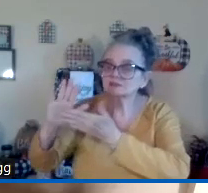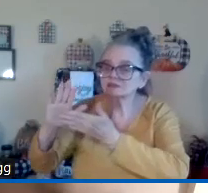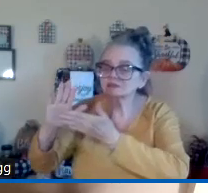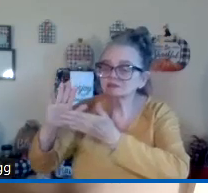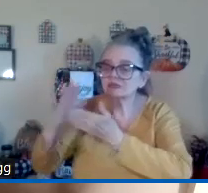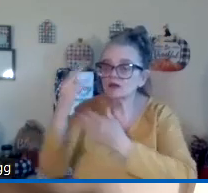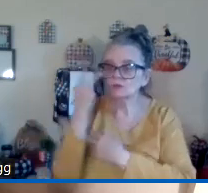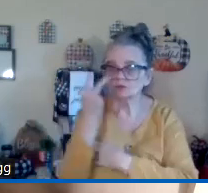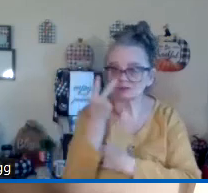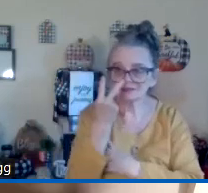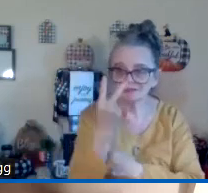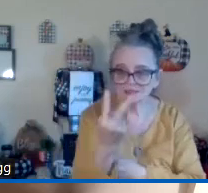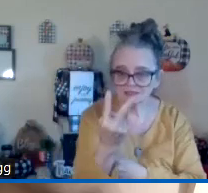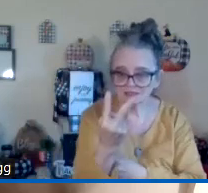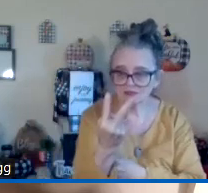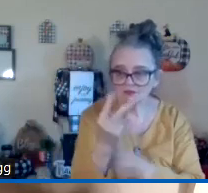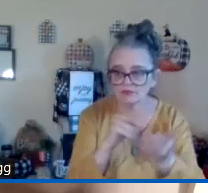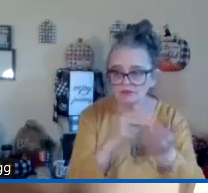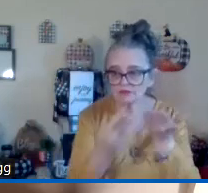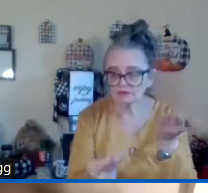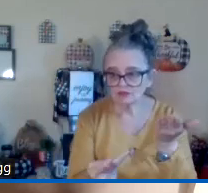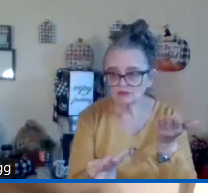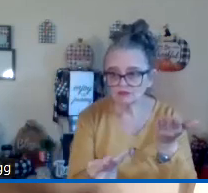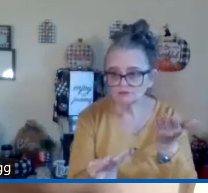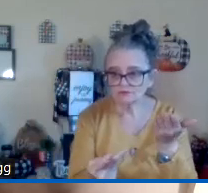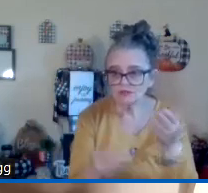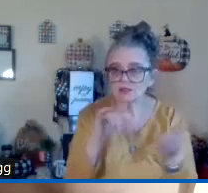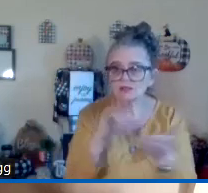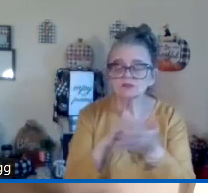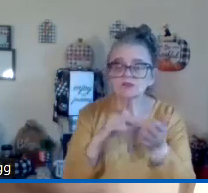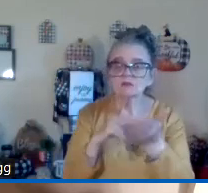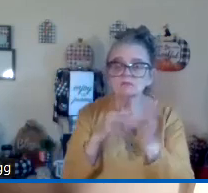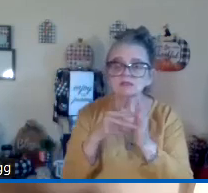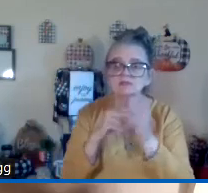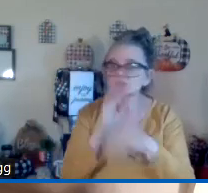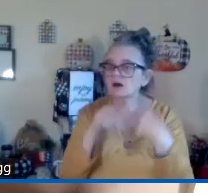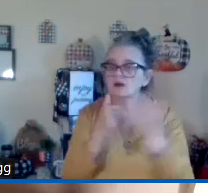you. God gave each of us something different